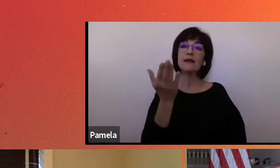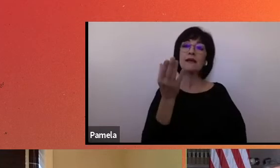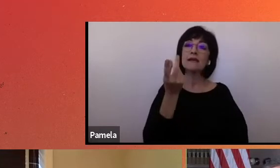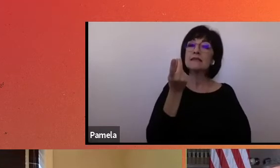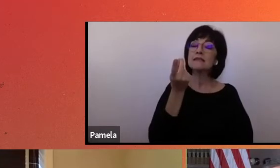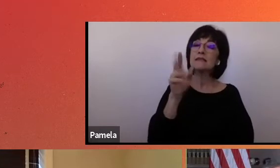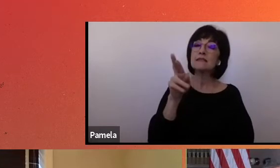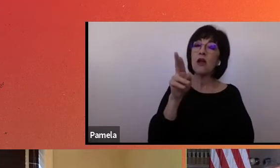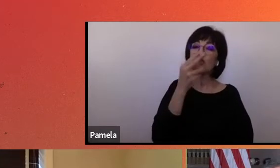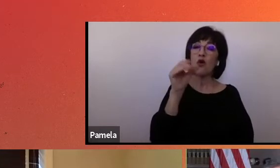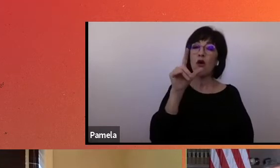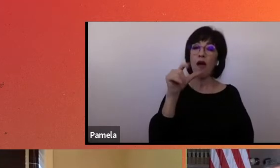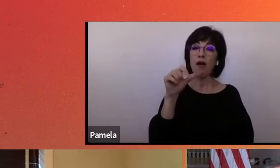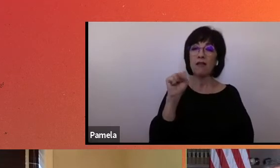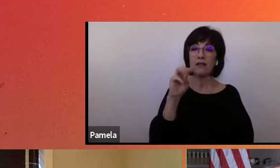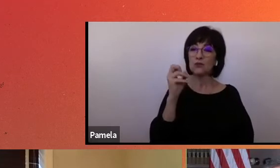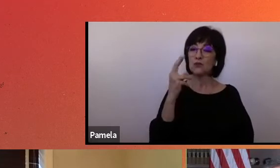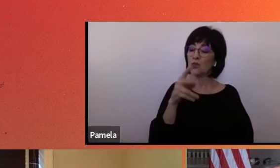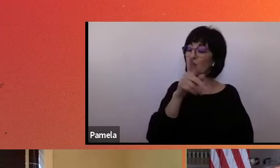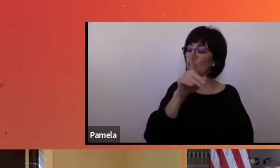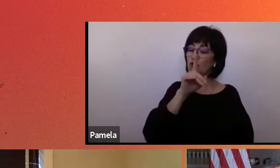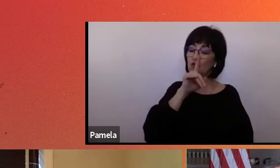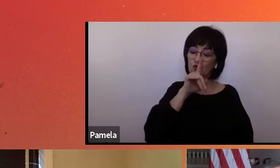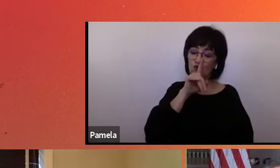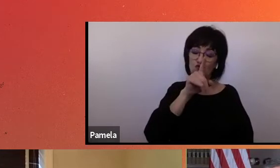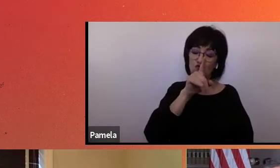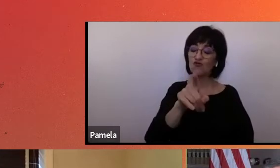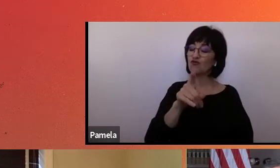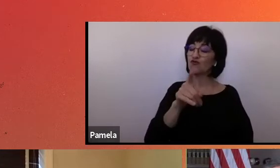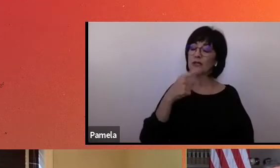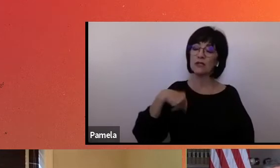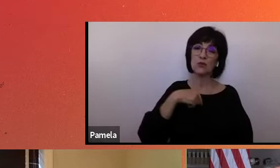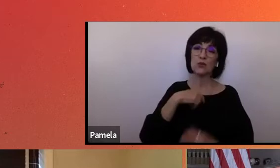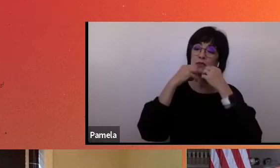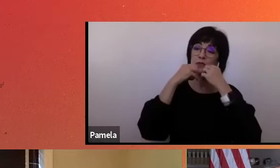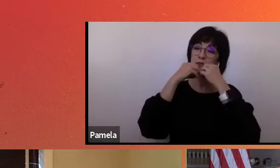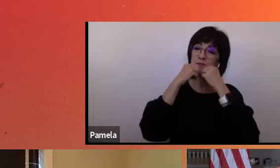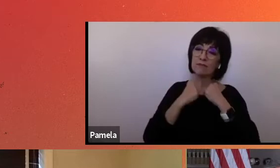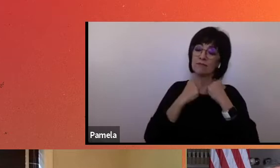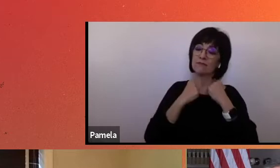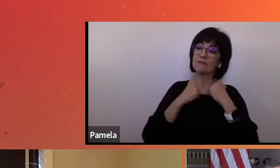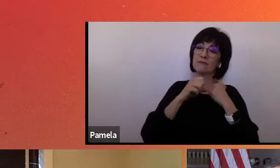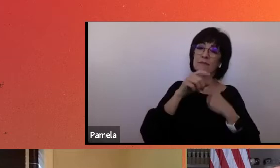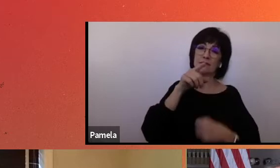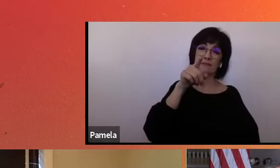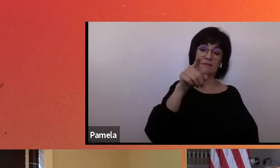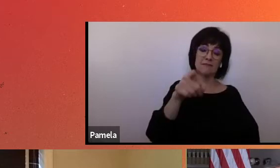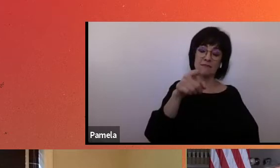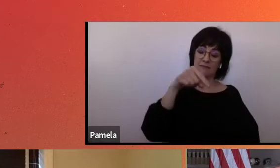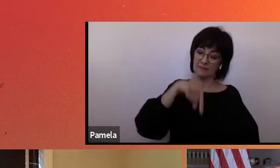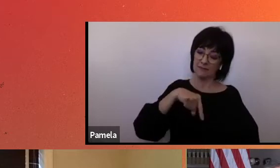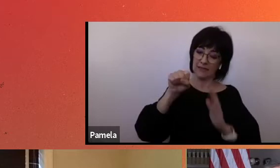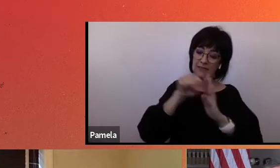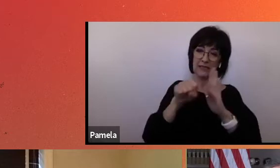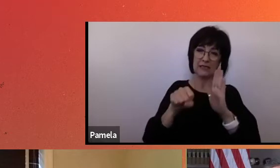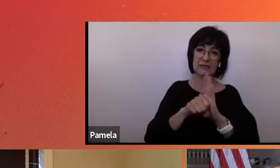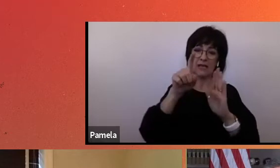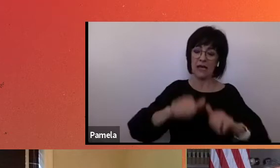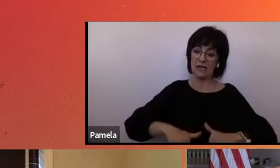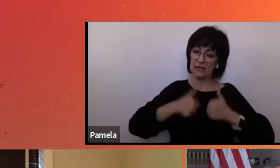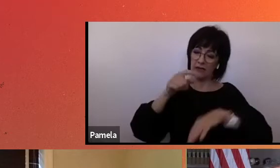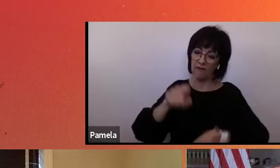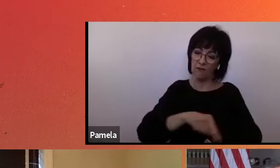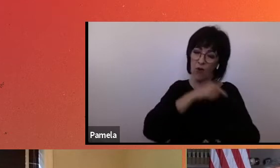Commission. You're a real diamond in our state, and you've lived a lot of this history. You've lived for a long time.